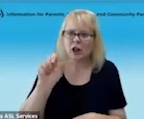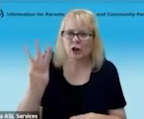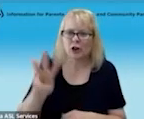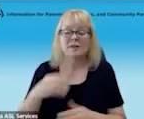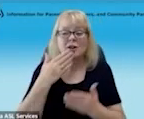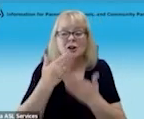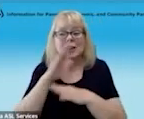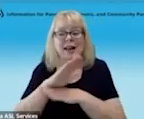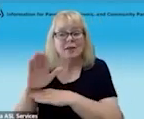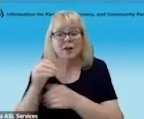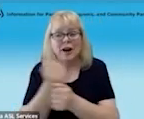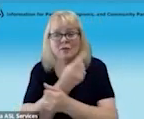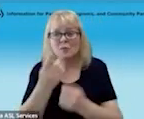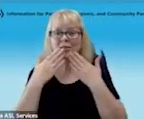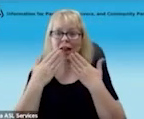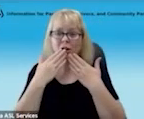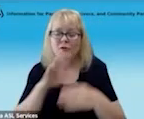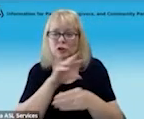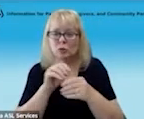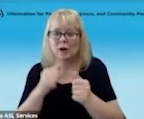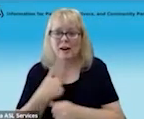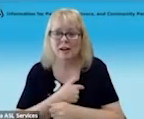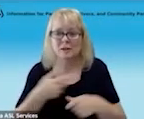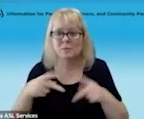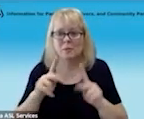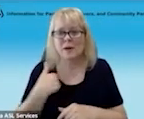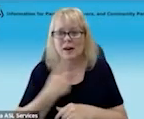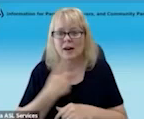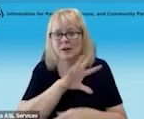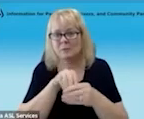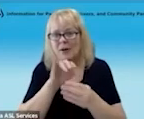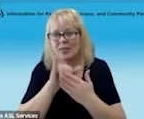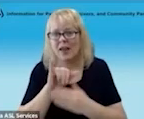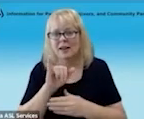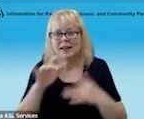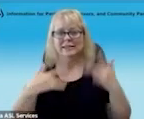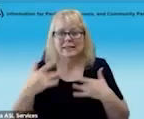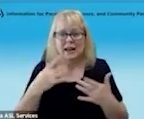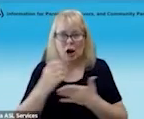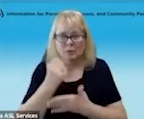Thank you, Julissa. I'll now turn it over to Captain Holly Van Loo.